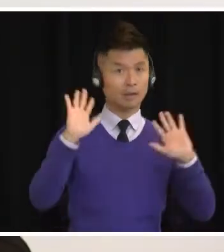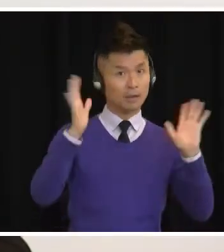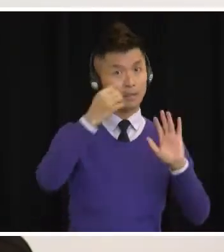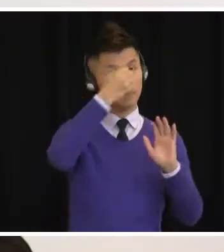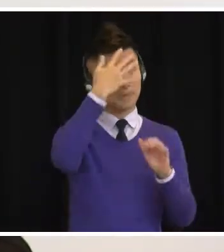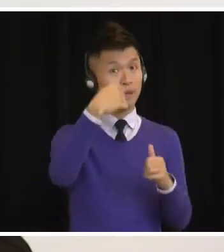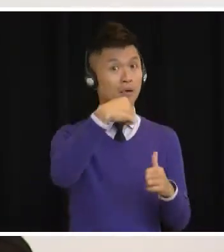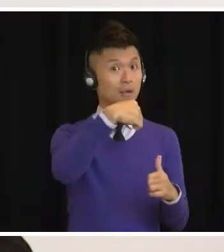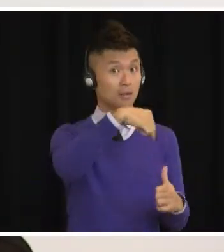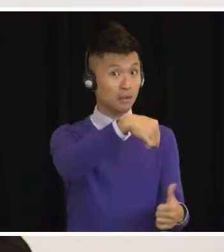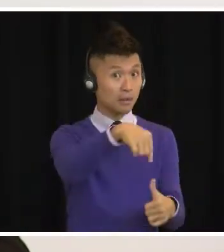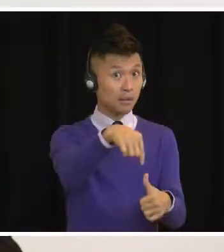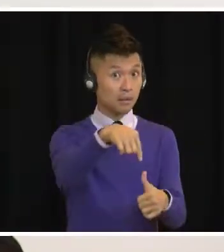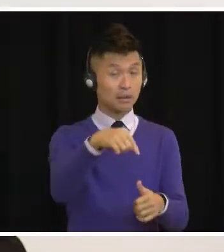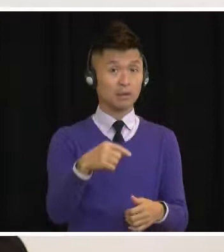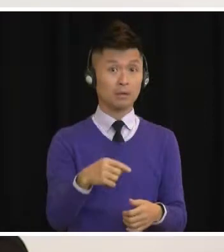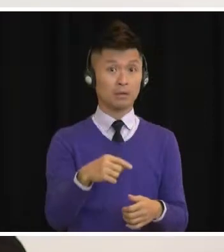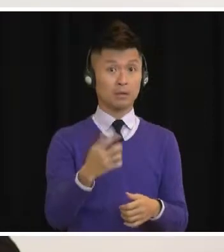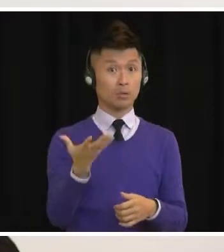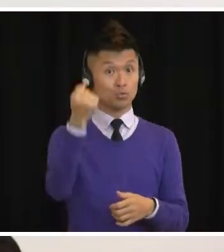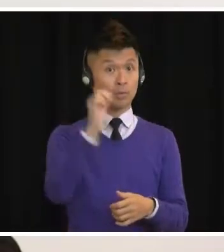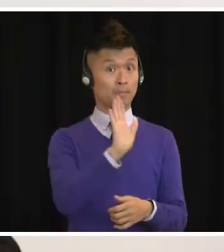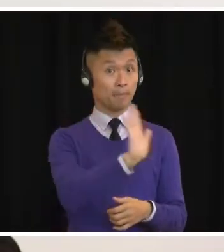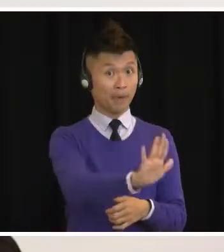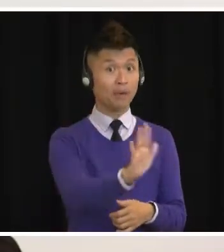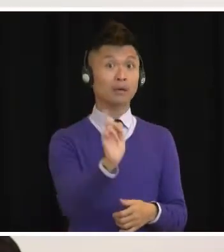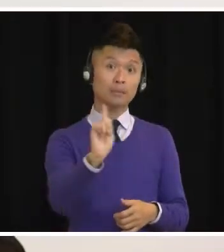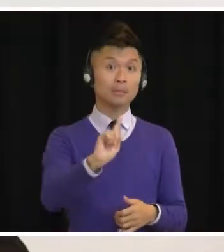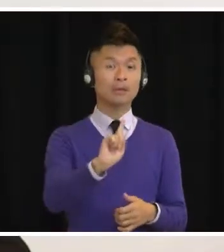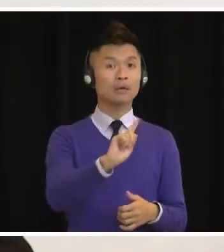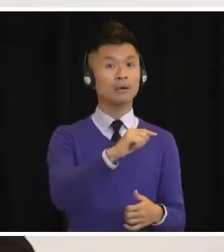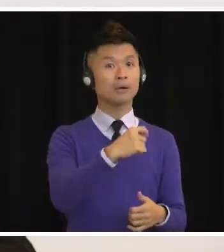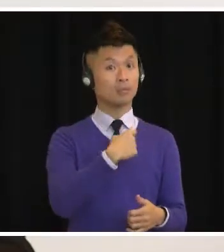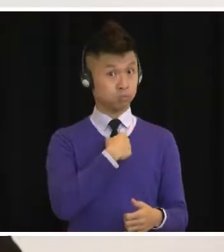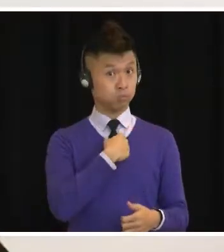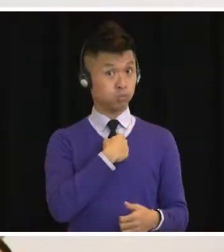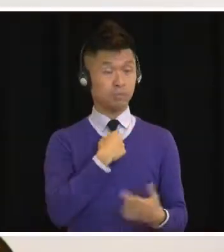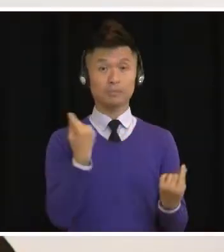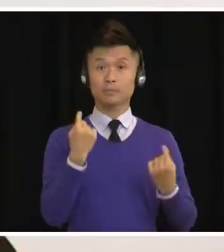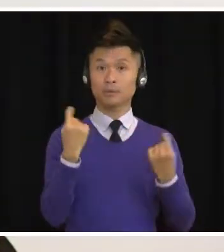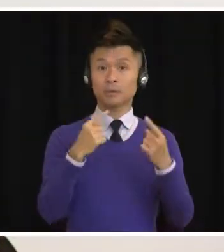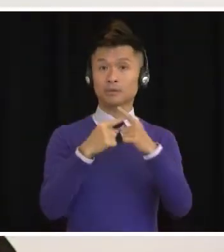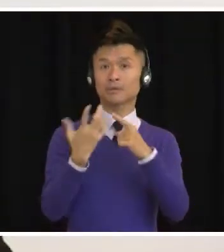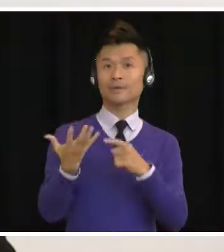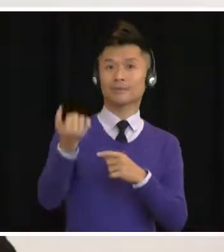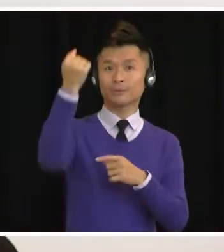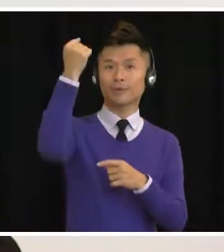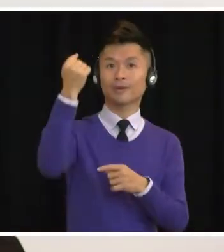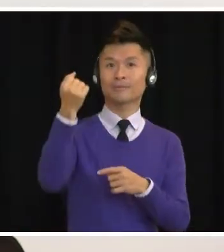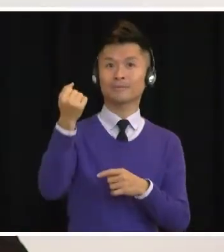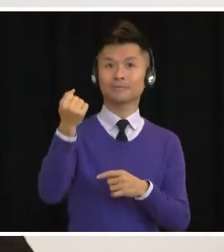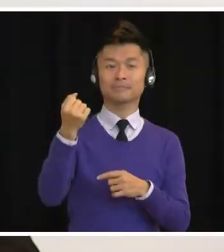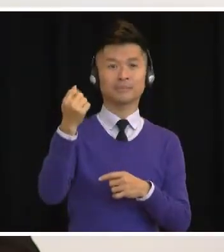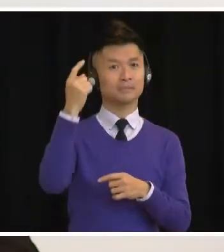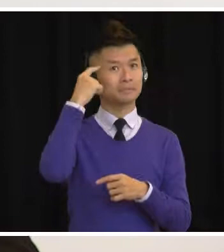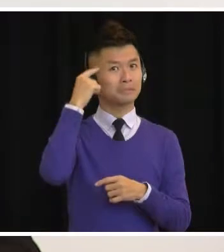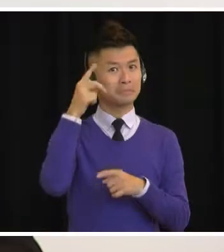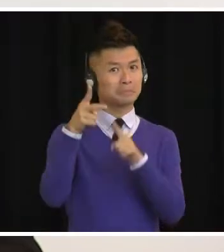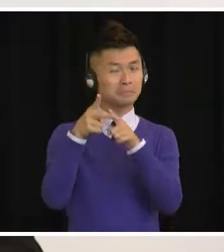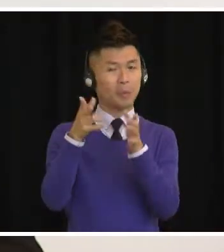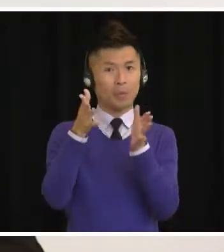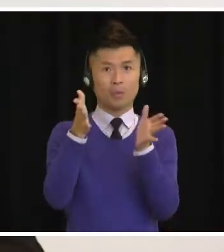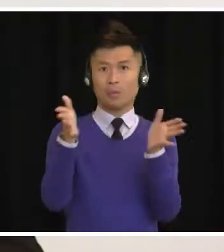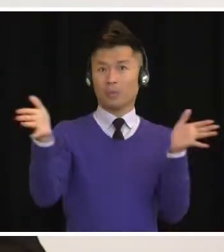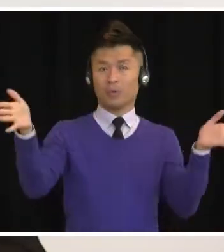Because it's one thing, human rights, and it's a wider issue, but teaching